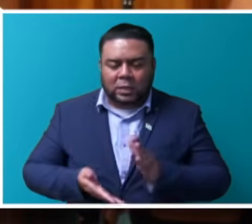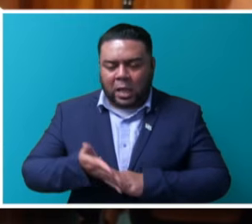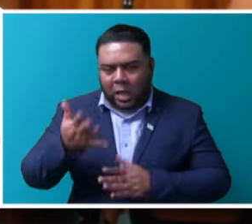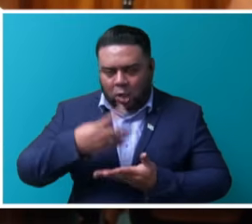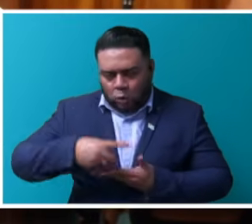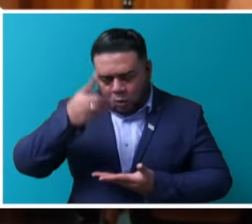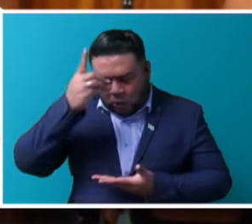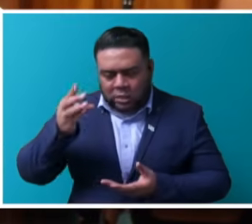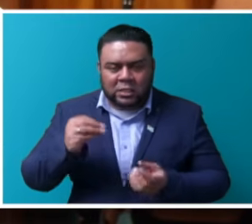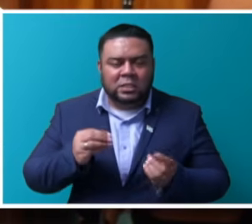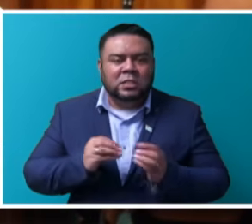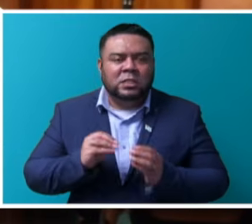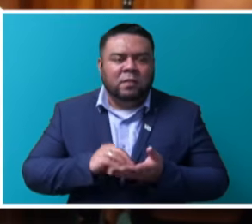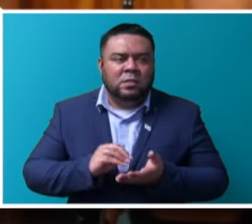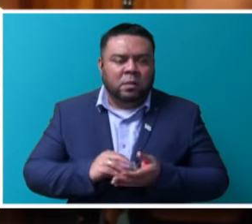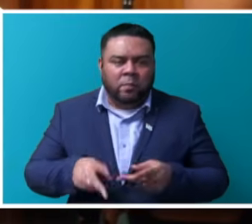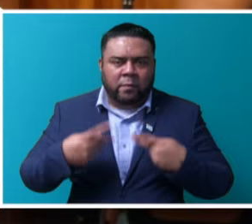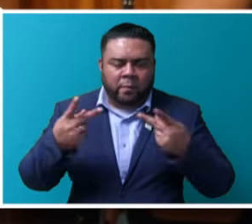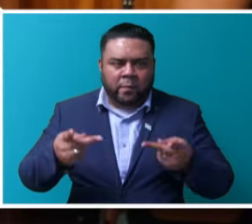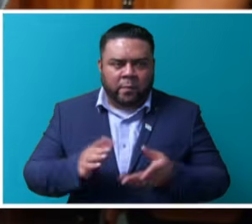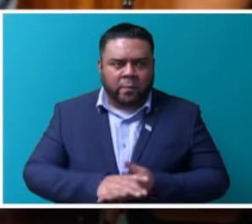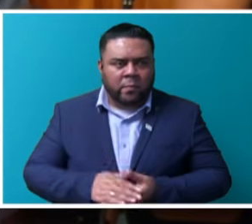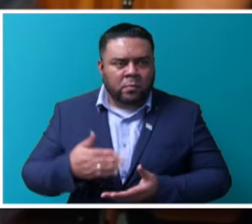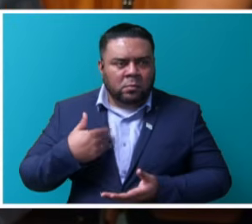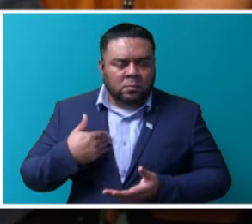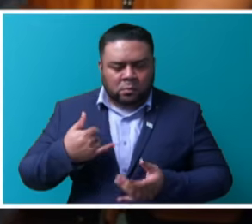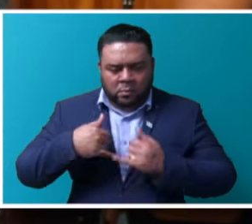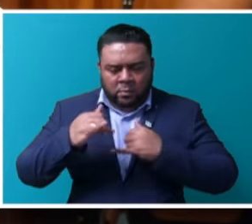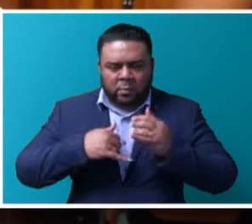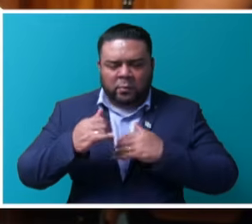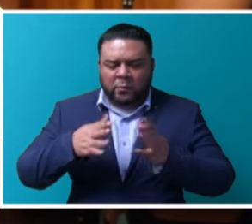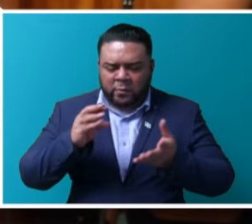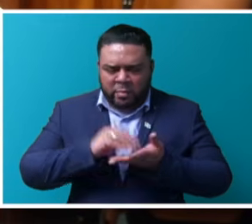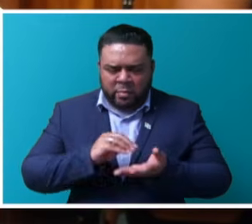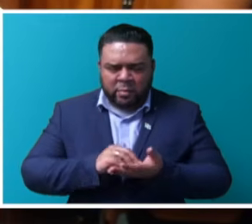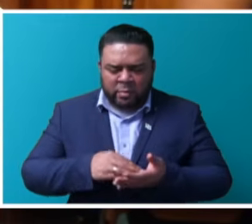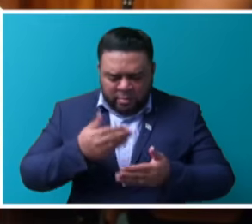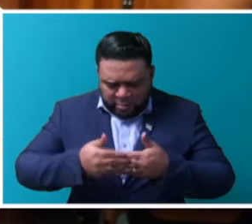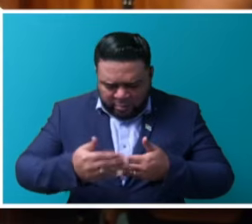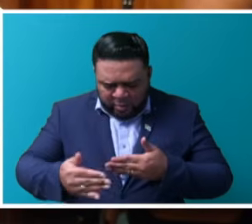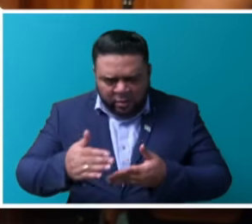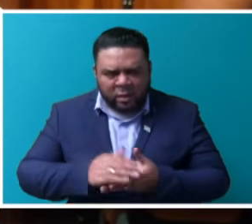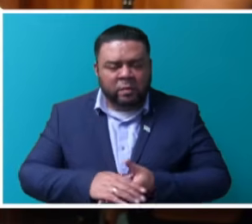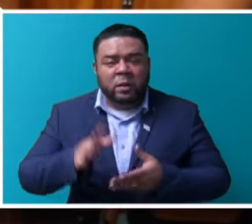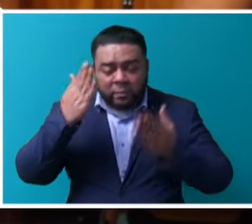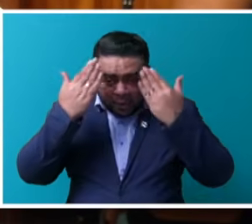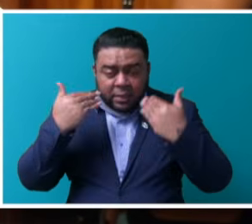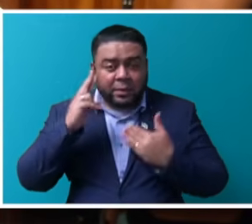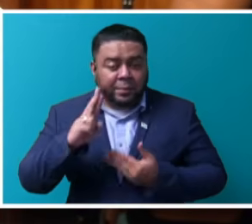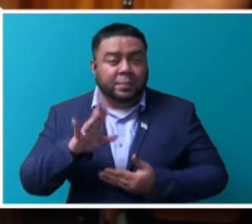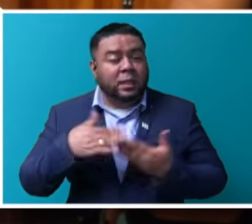service providers. Health infrastructure and services. Mr. Speaker, I would